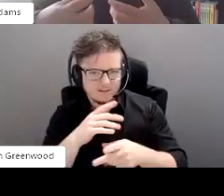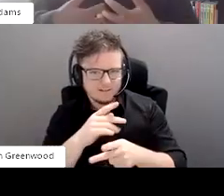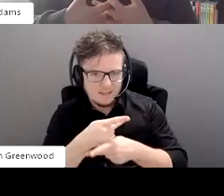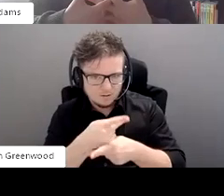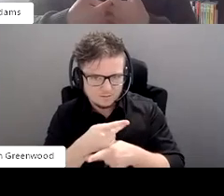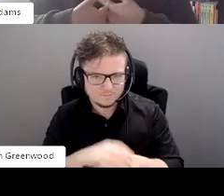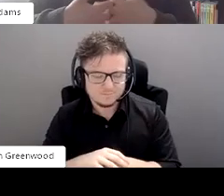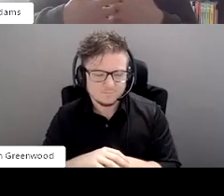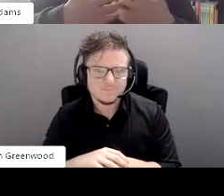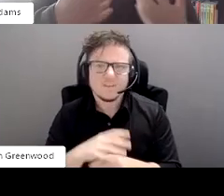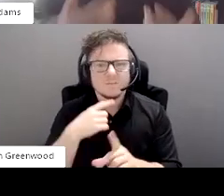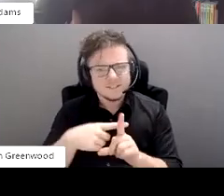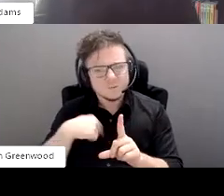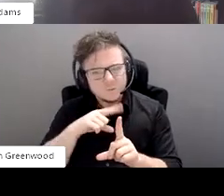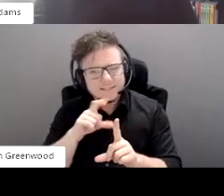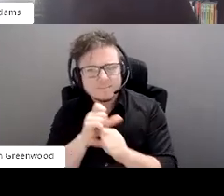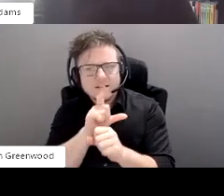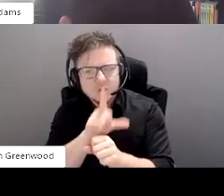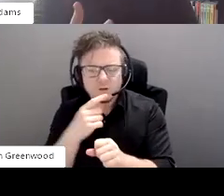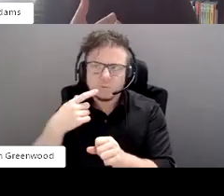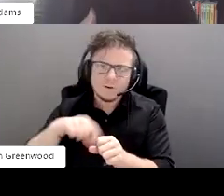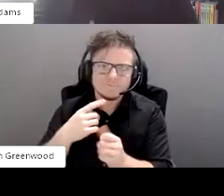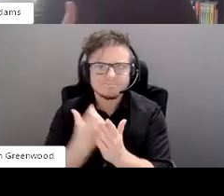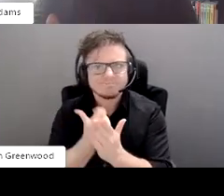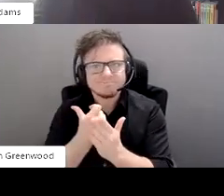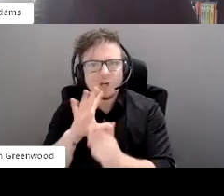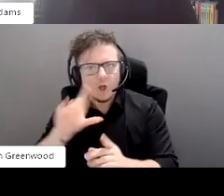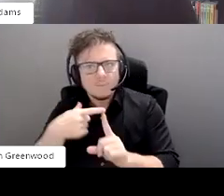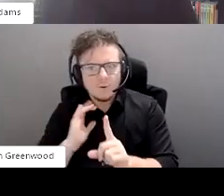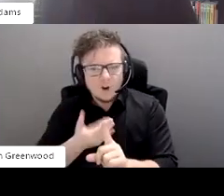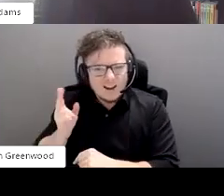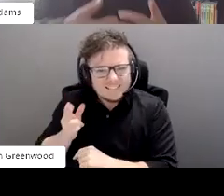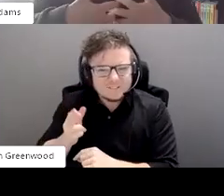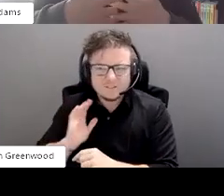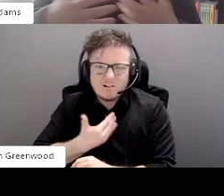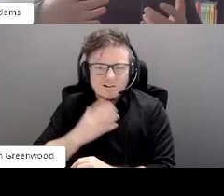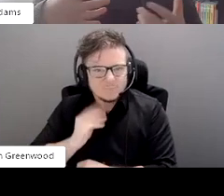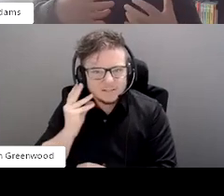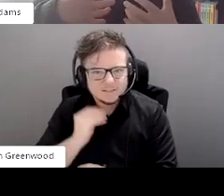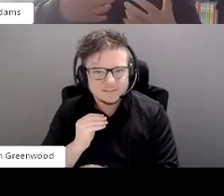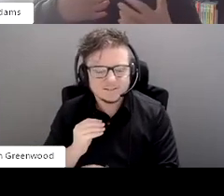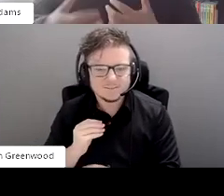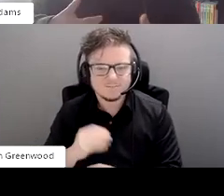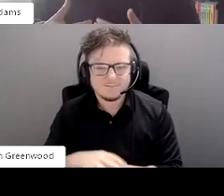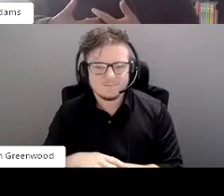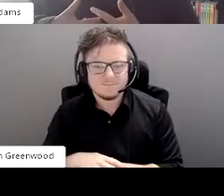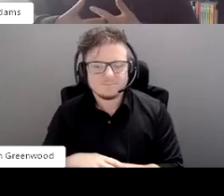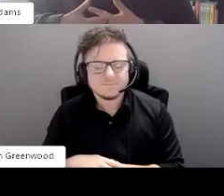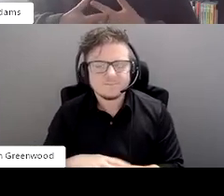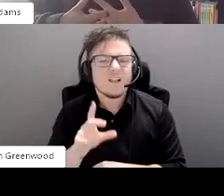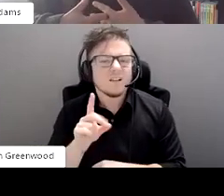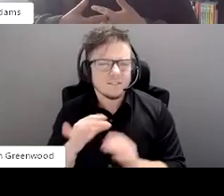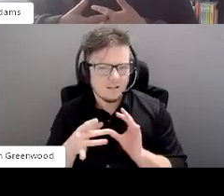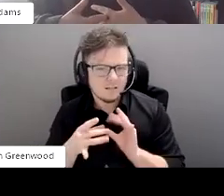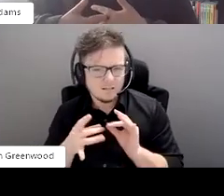I talked about, making sure that we are talking about histories and experiences. I talked a little bit